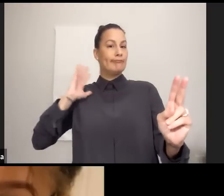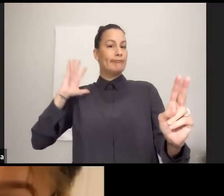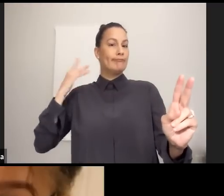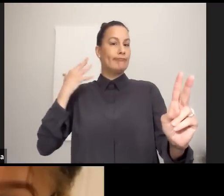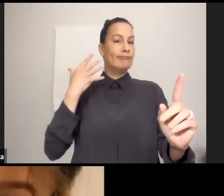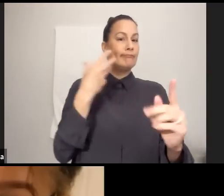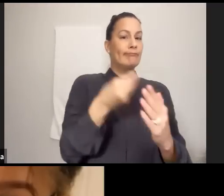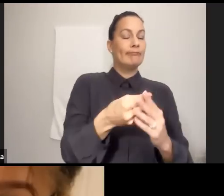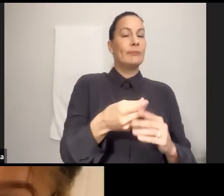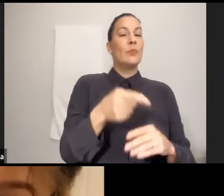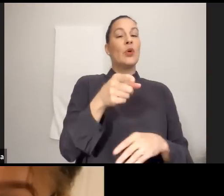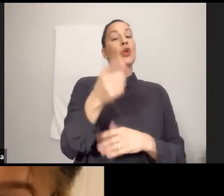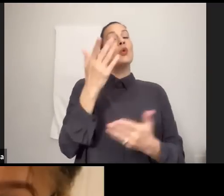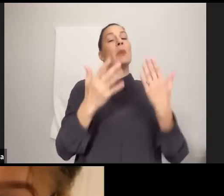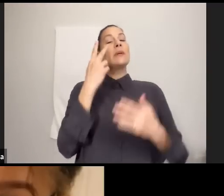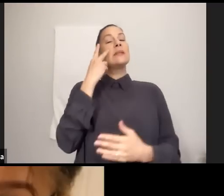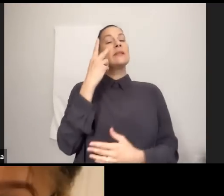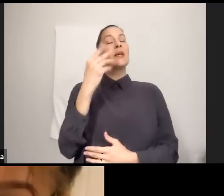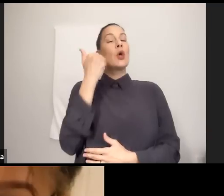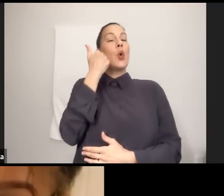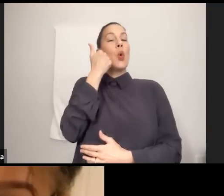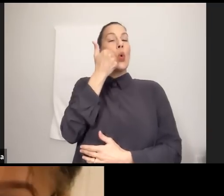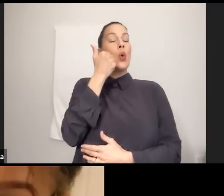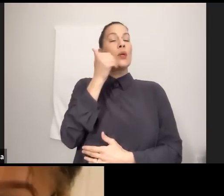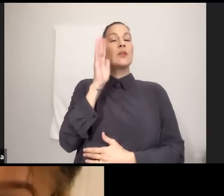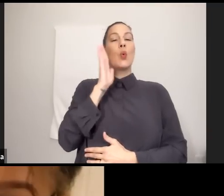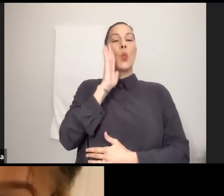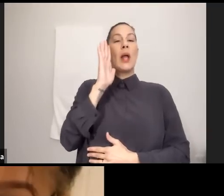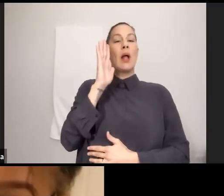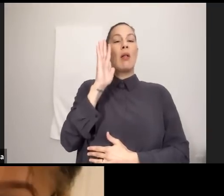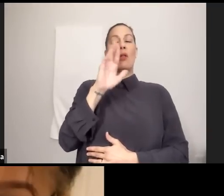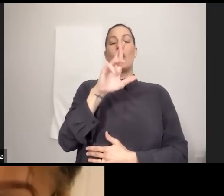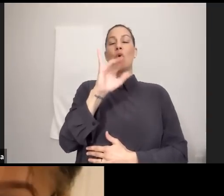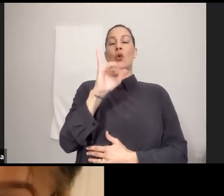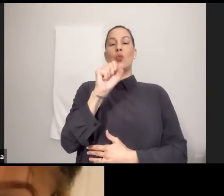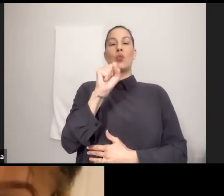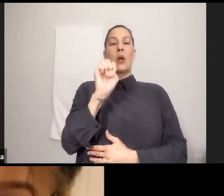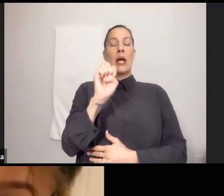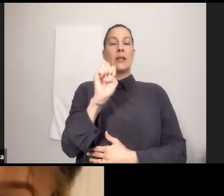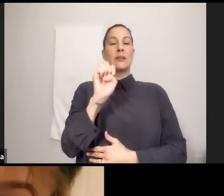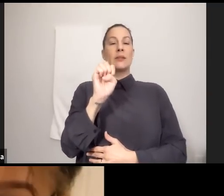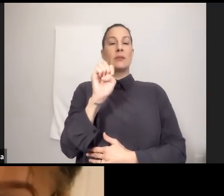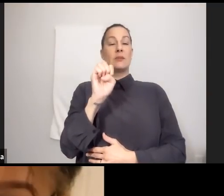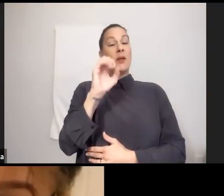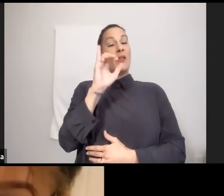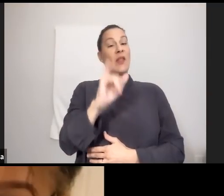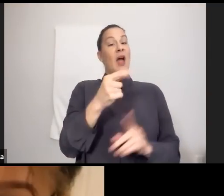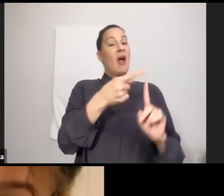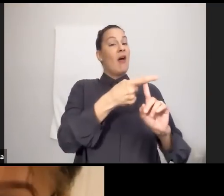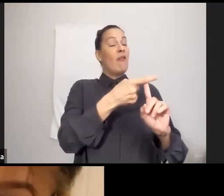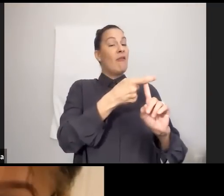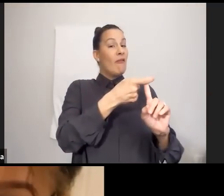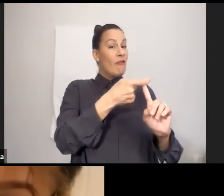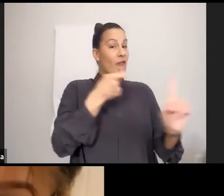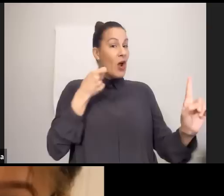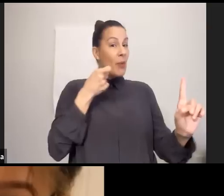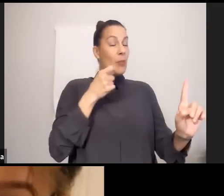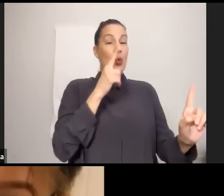phrase, "whores will rise," circulating. This is a line taken from a piece written by our comrade Alicia